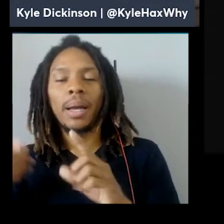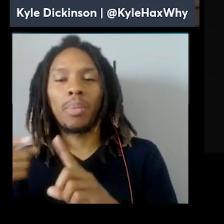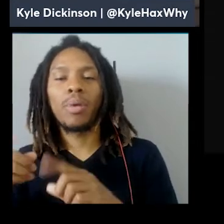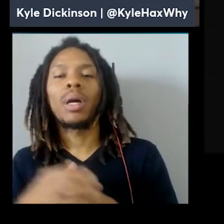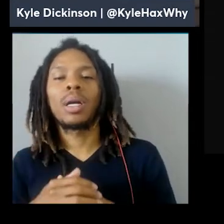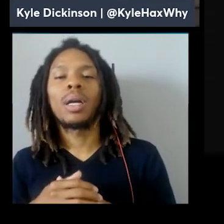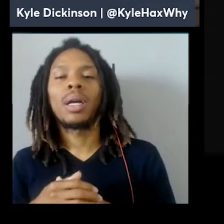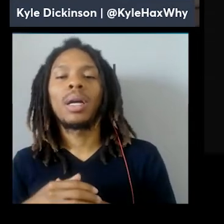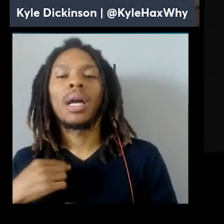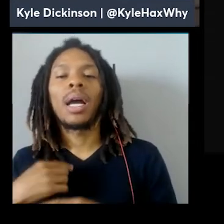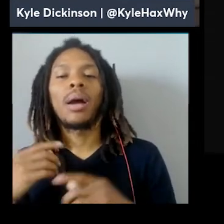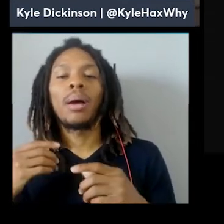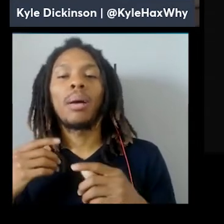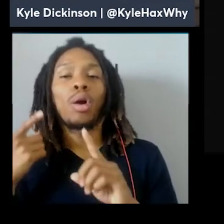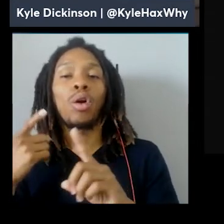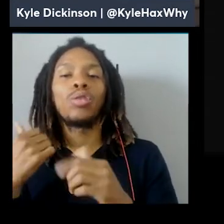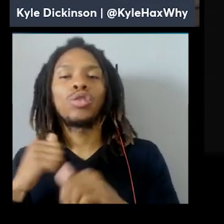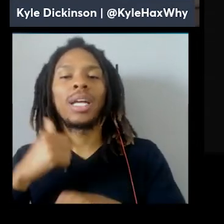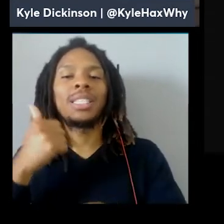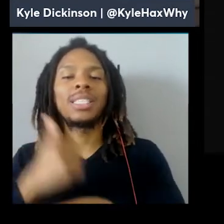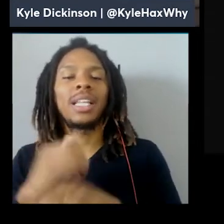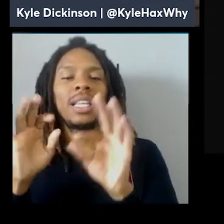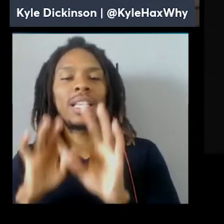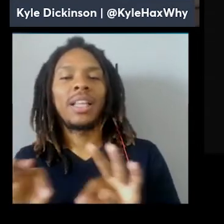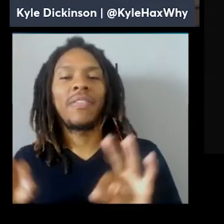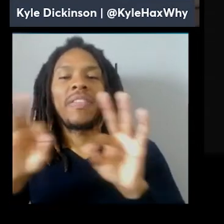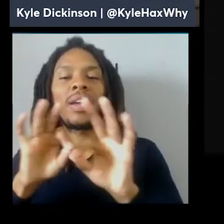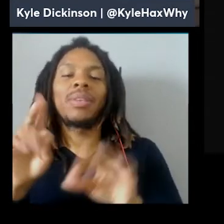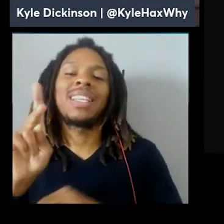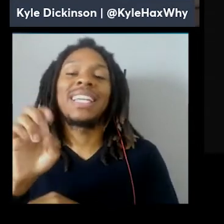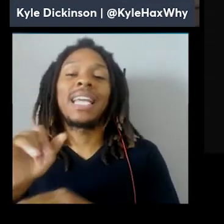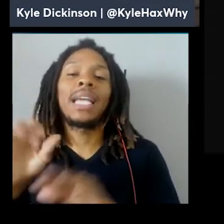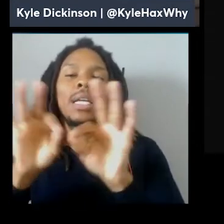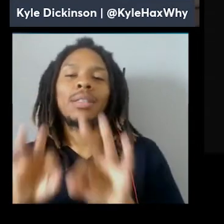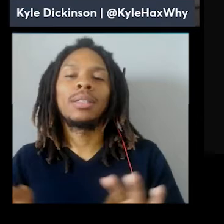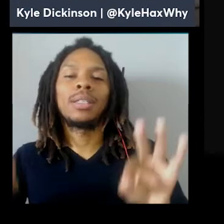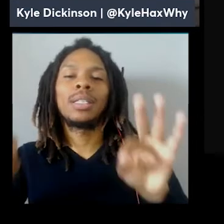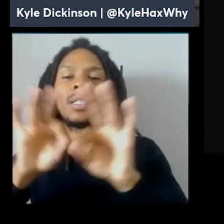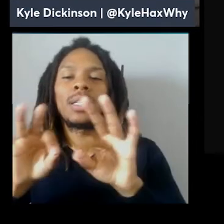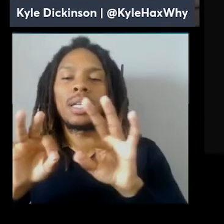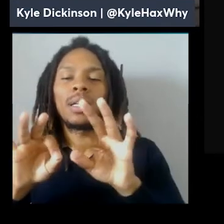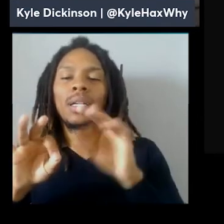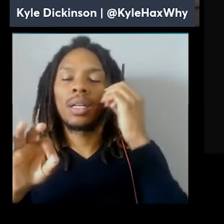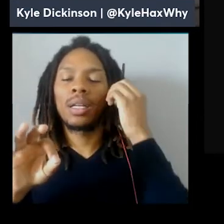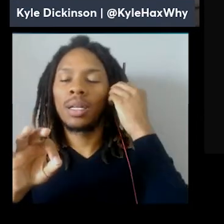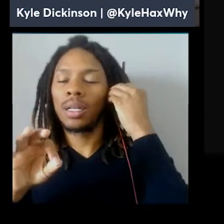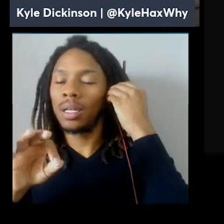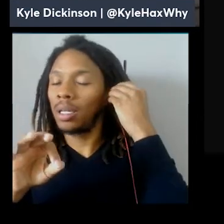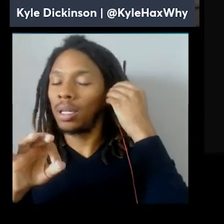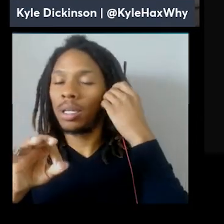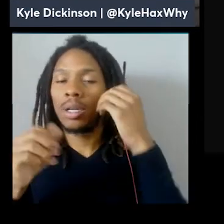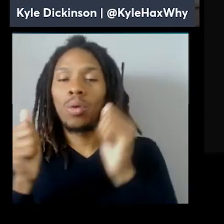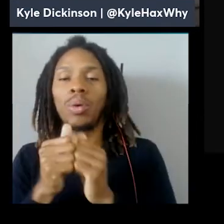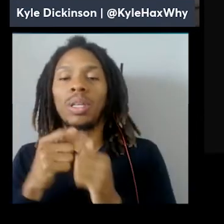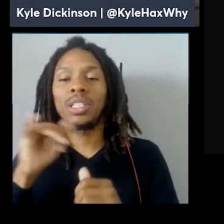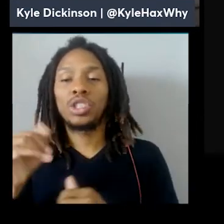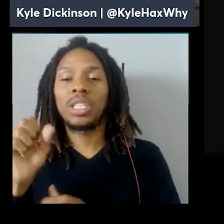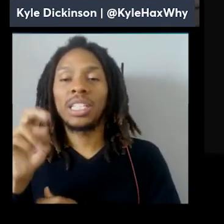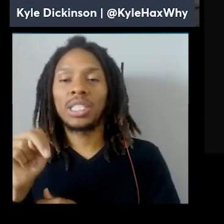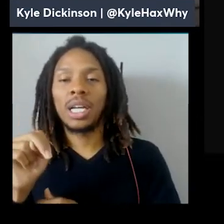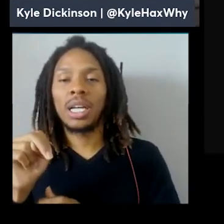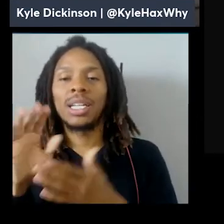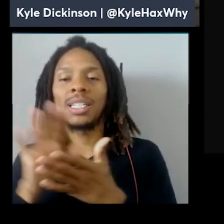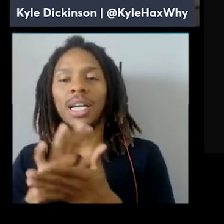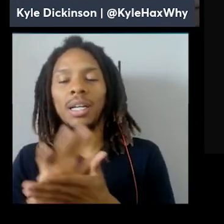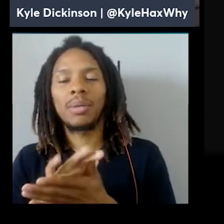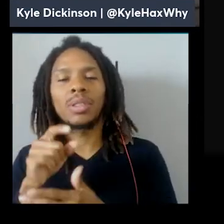set the value, the key, which is key, with this JSON document here. So, it's essentially a